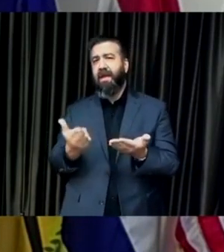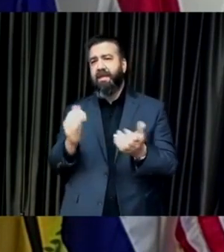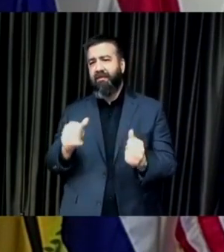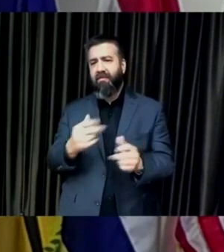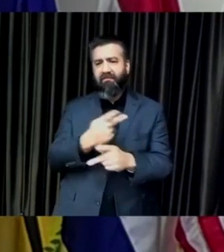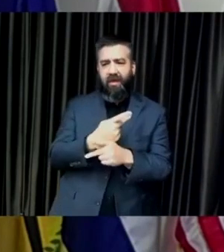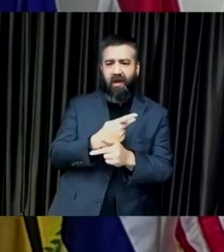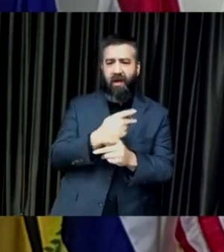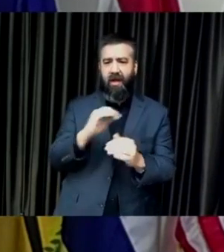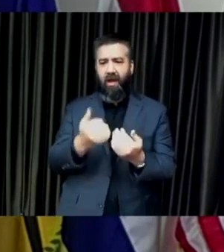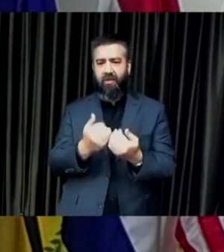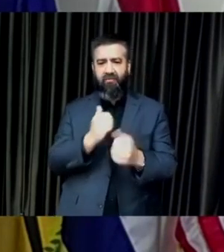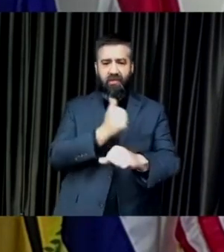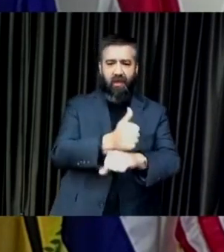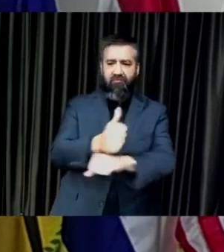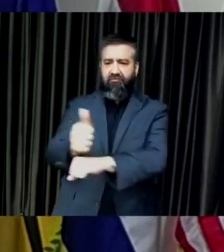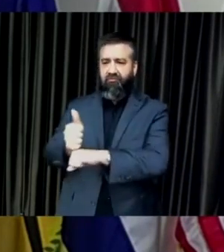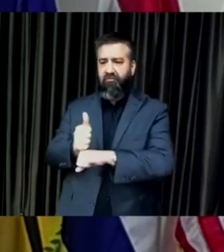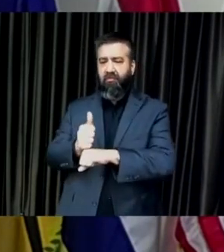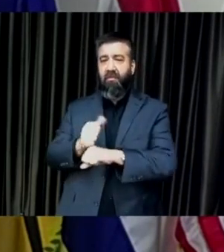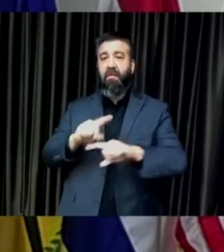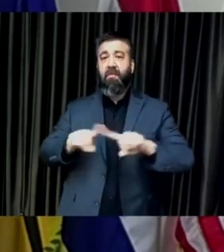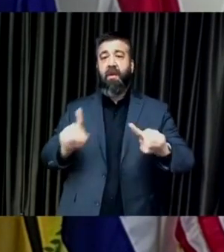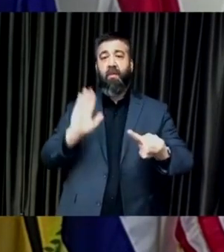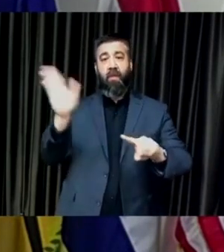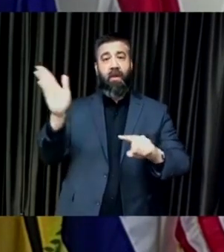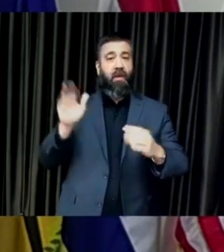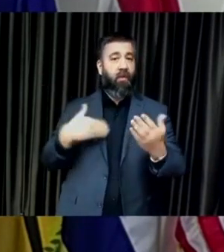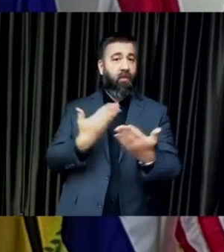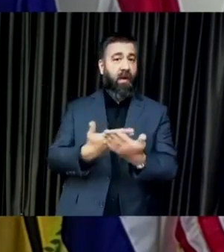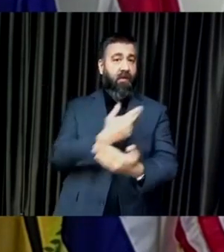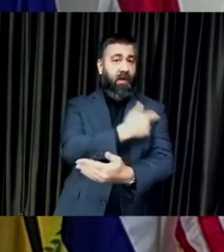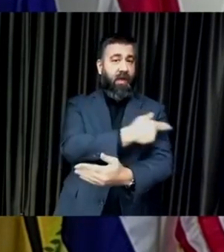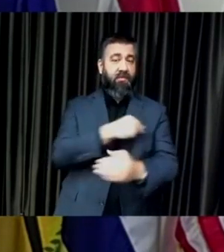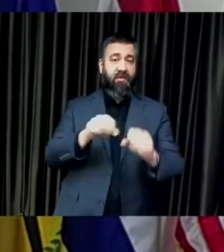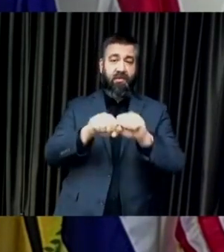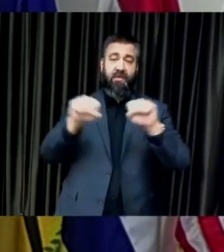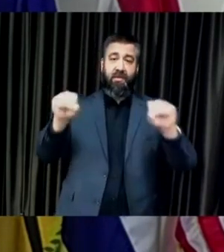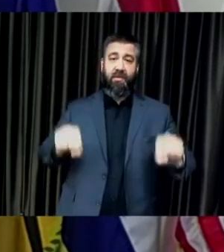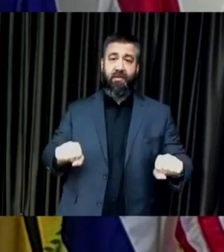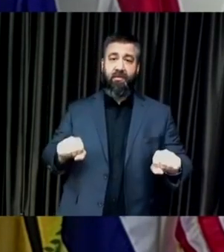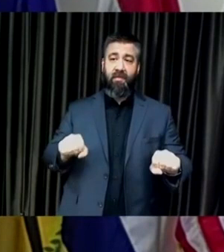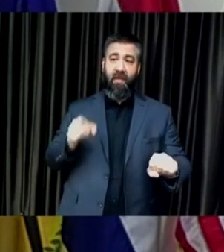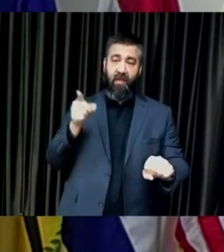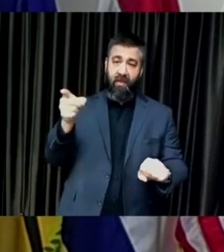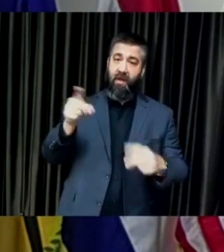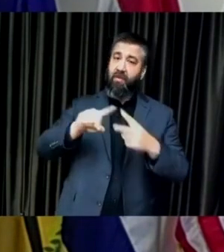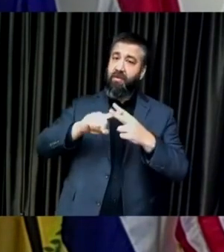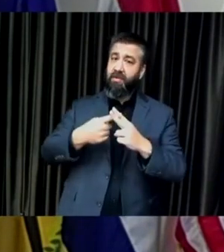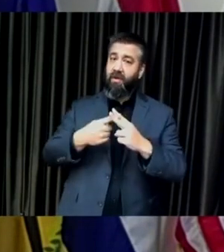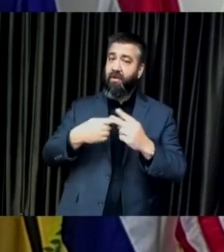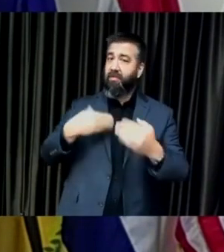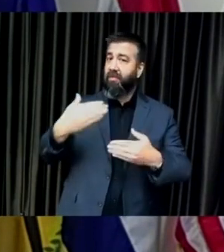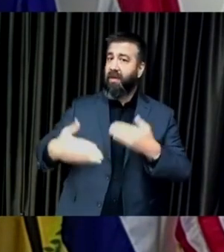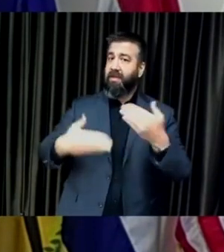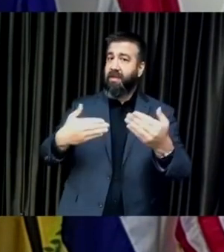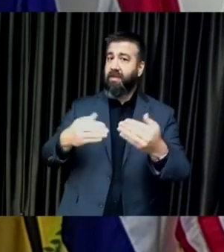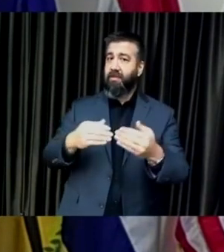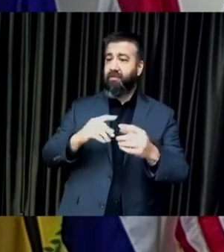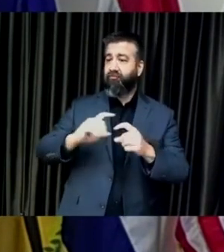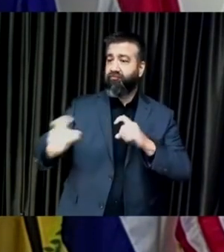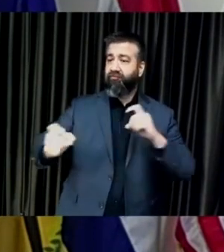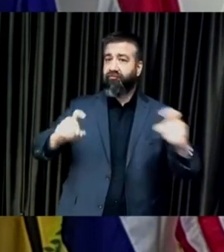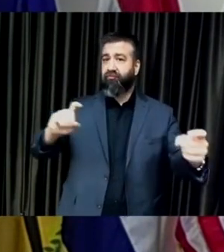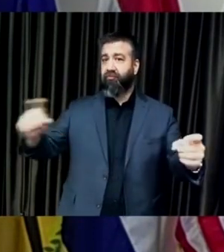into place. They will arrive to our hospital systems, and they will begin the process of distributing them to